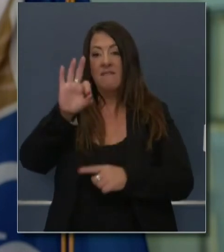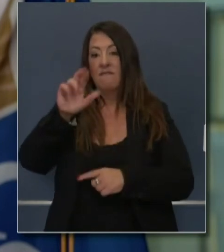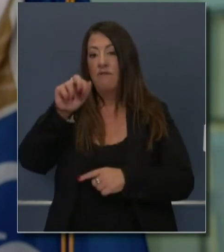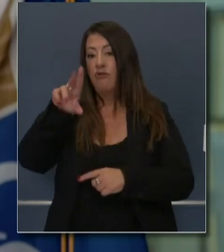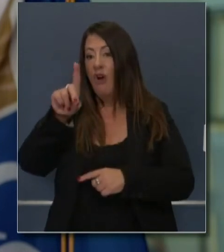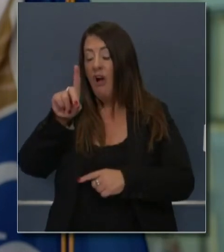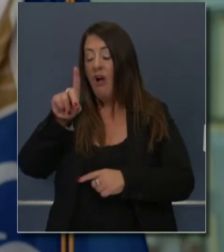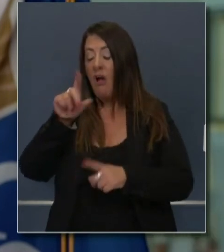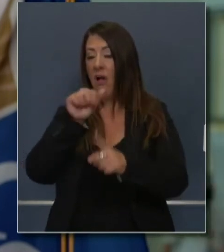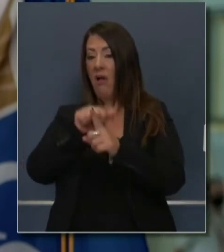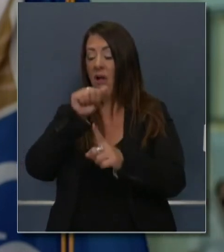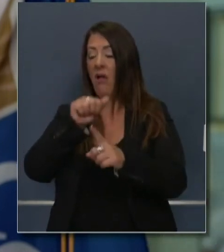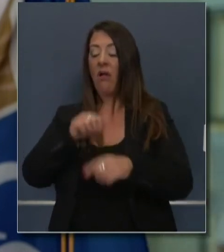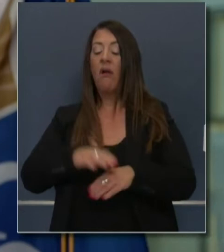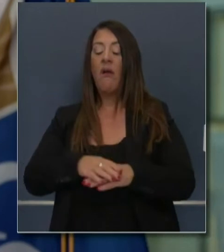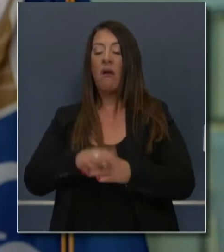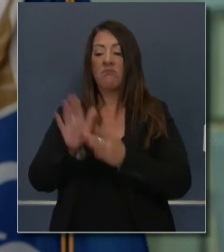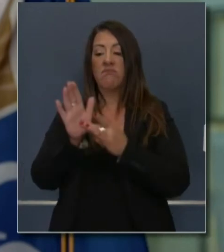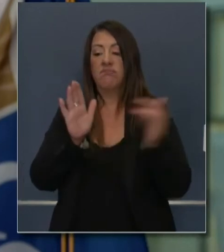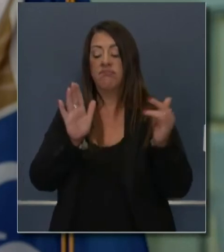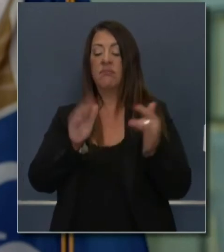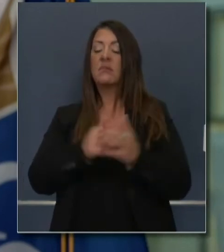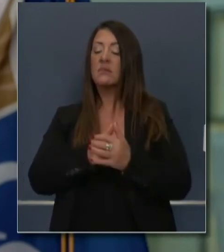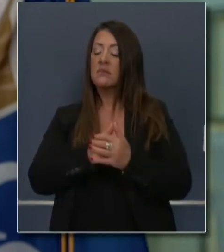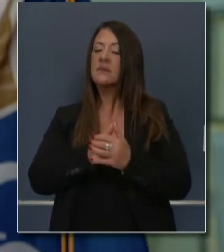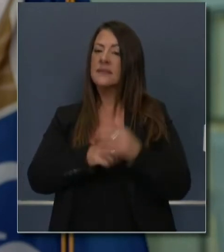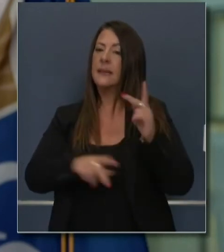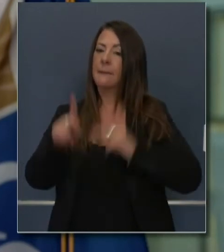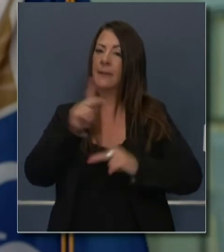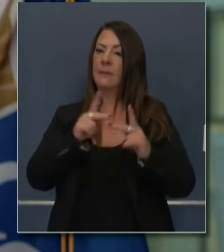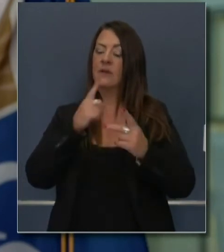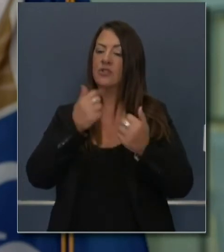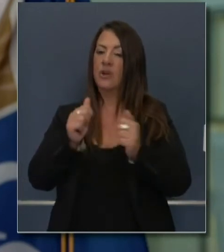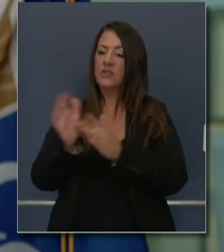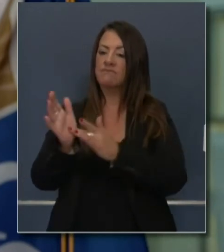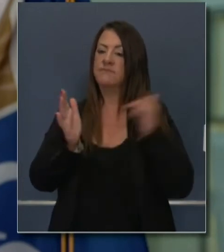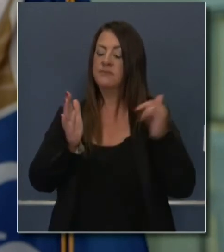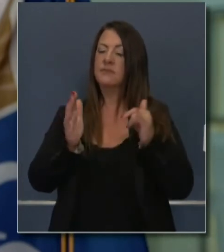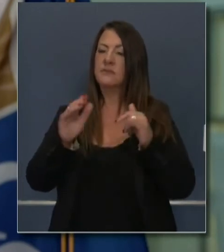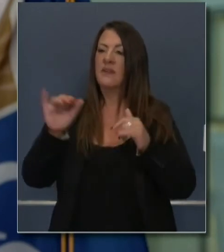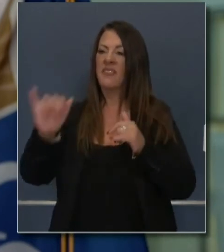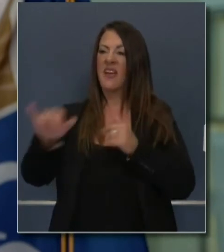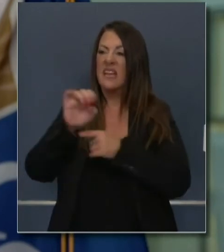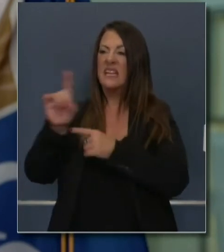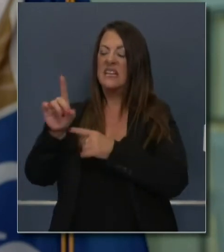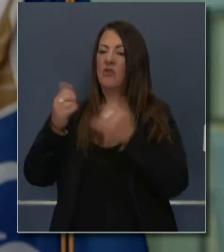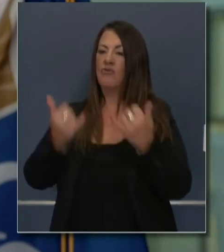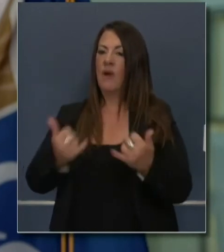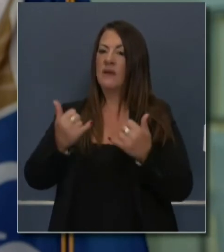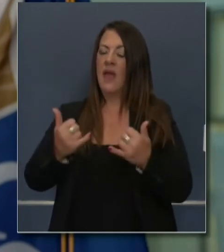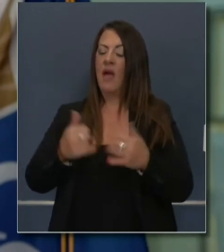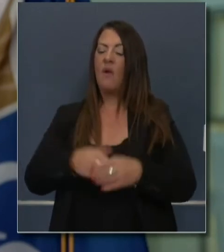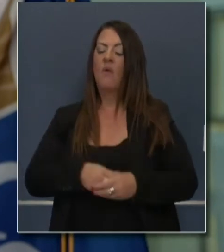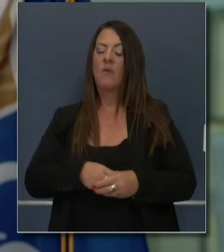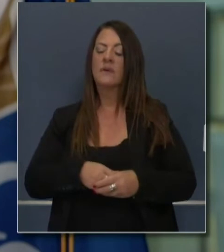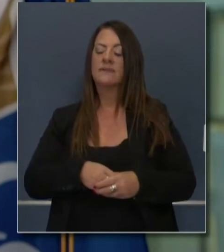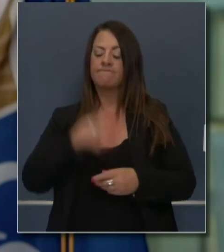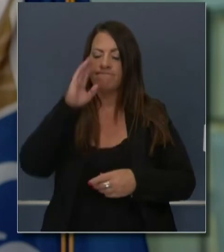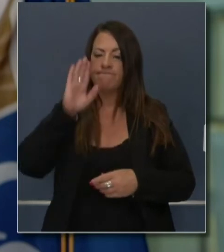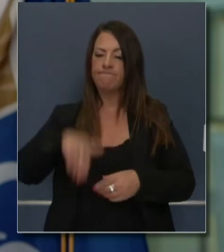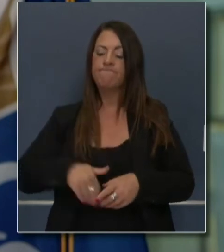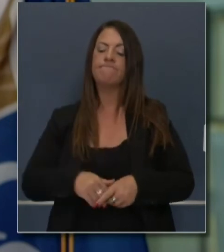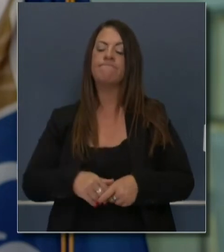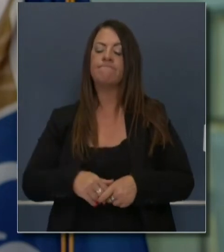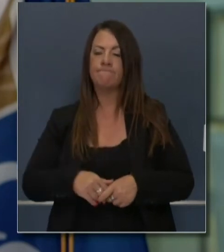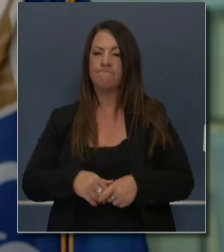the only example of people trying to game and take advantage of the system. And then, of course, beyond all of that,